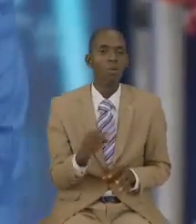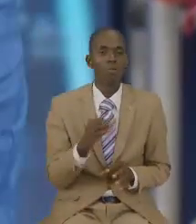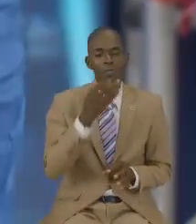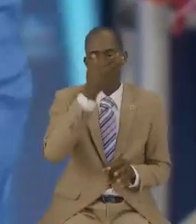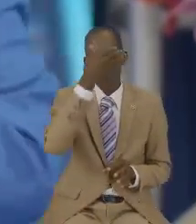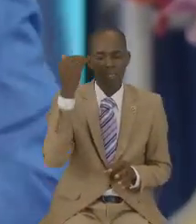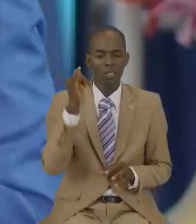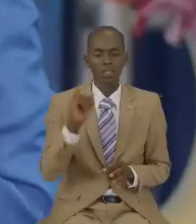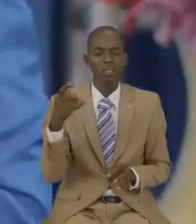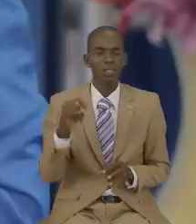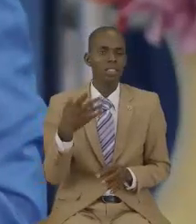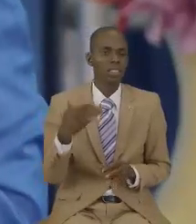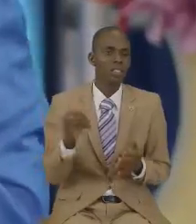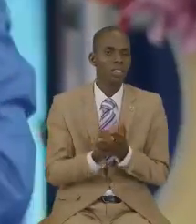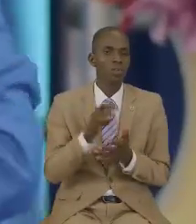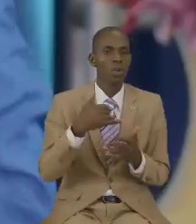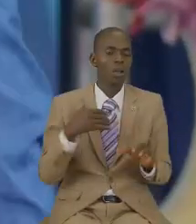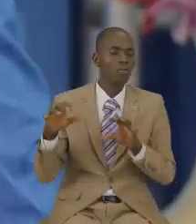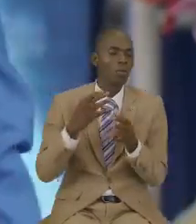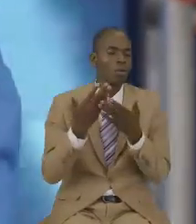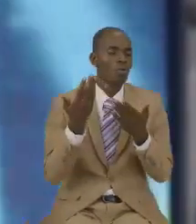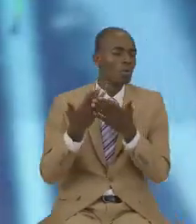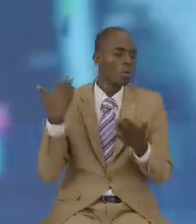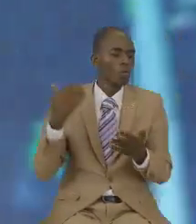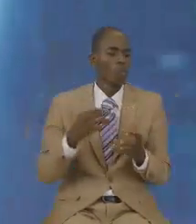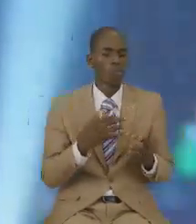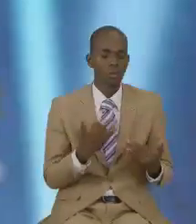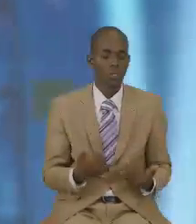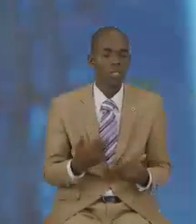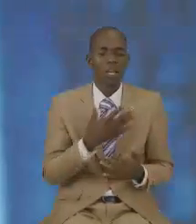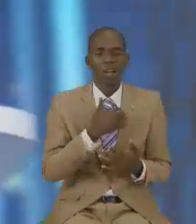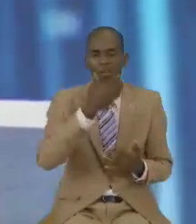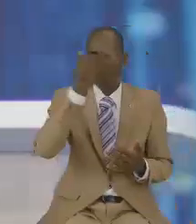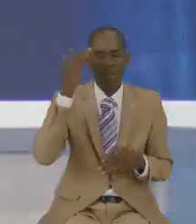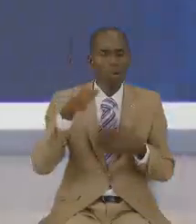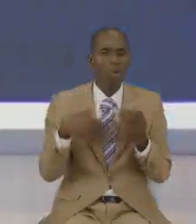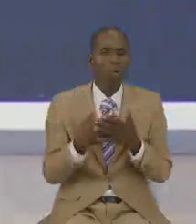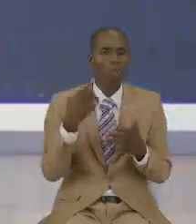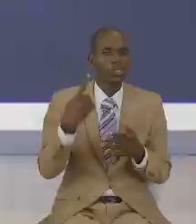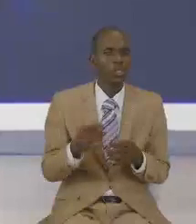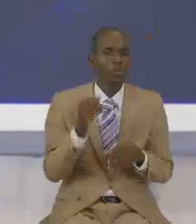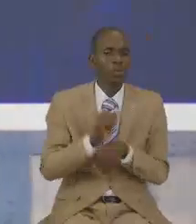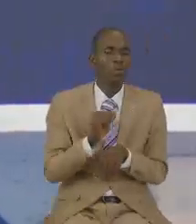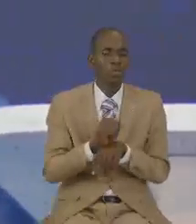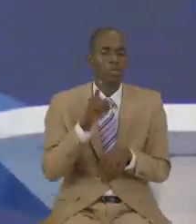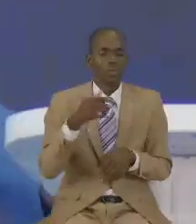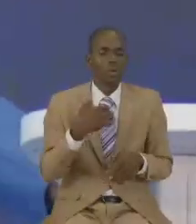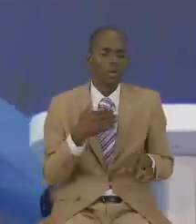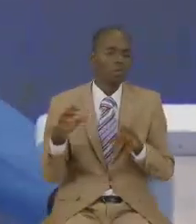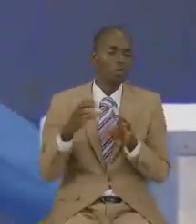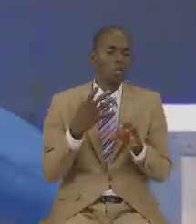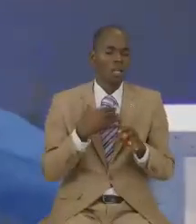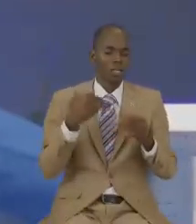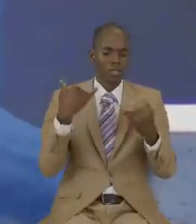the things you have done already, and forgetting all the awards you have got already, and then moving on